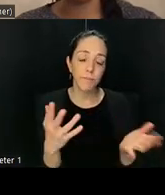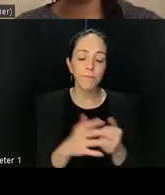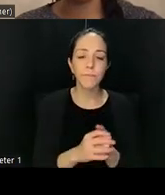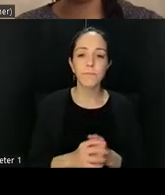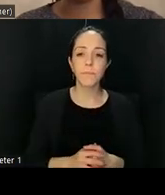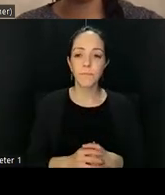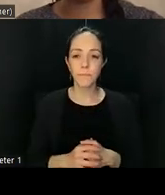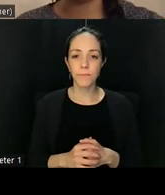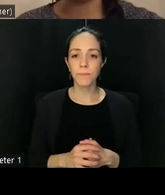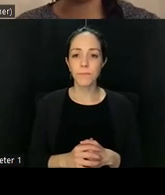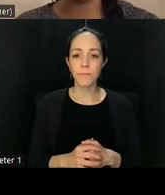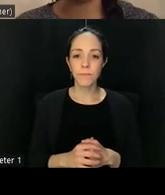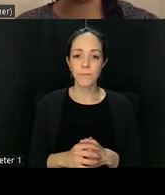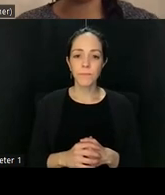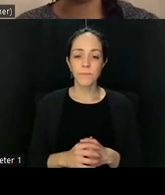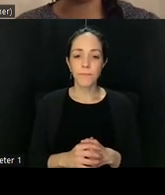So